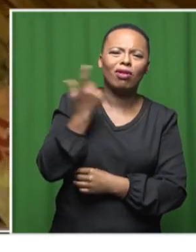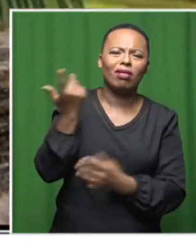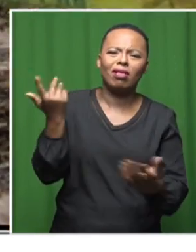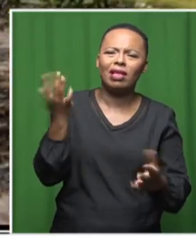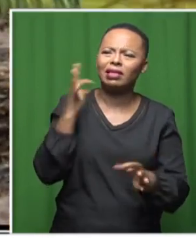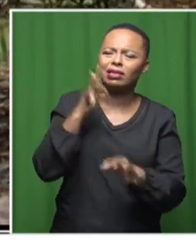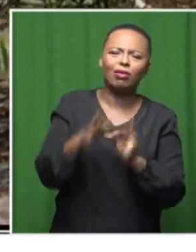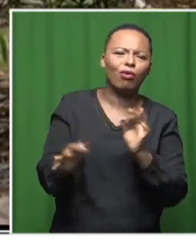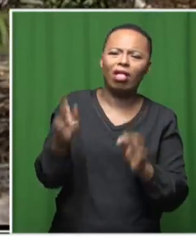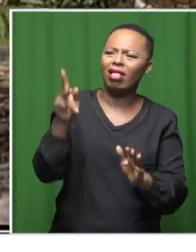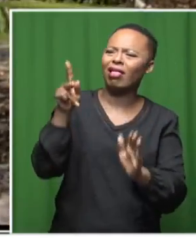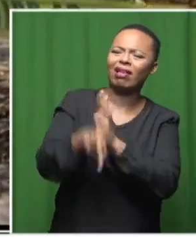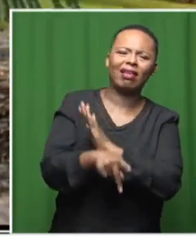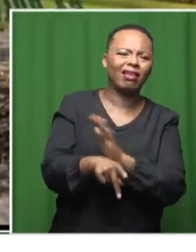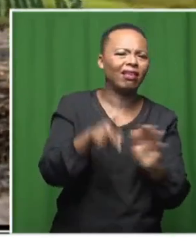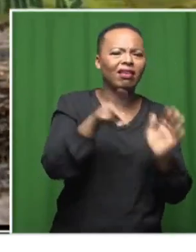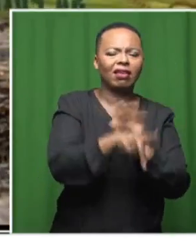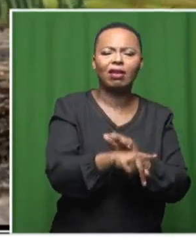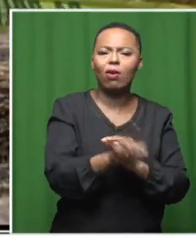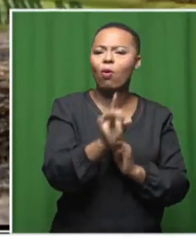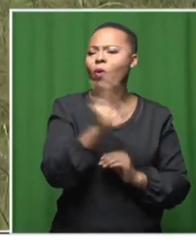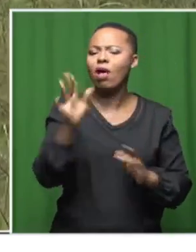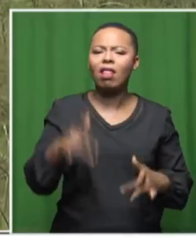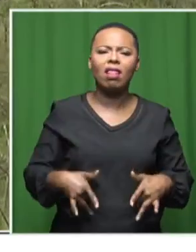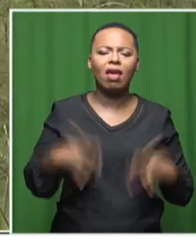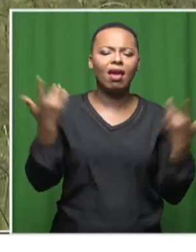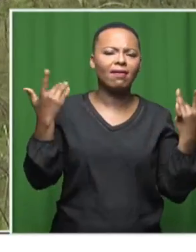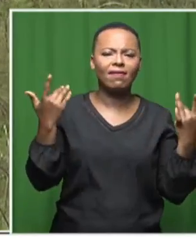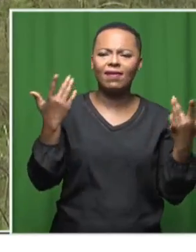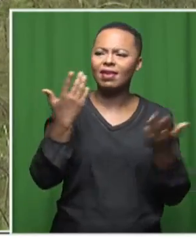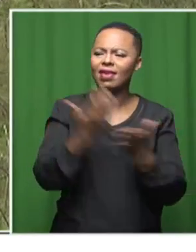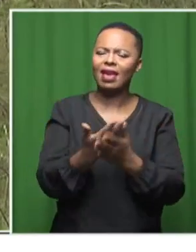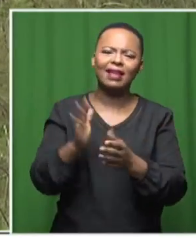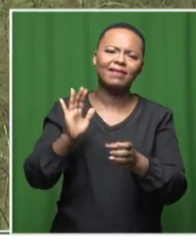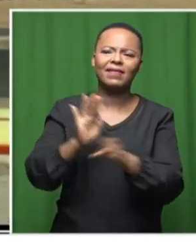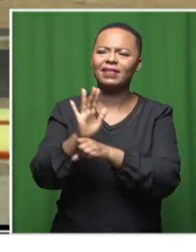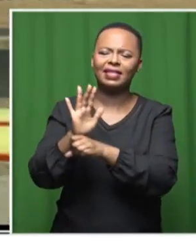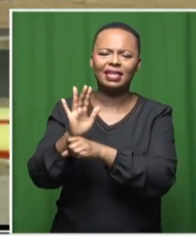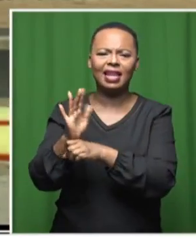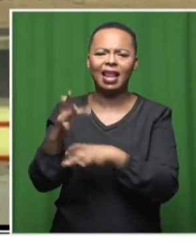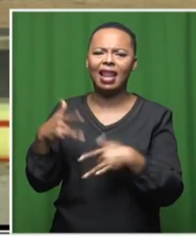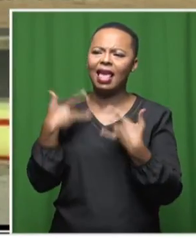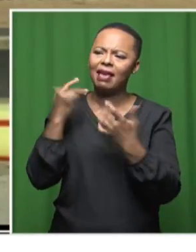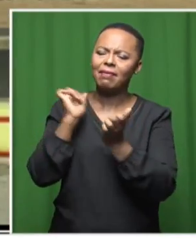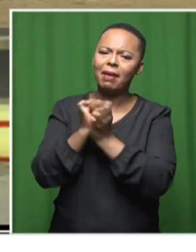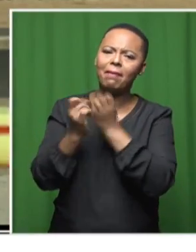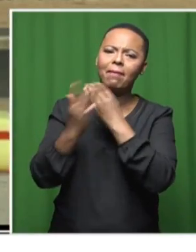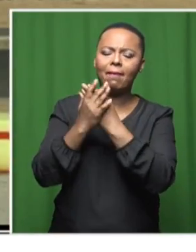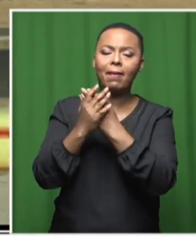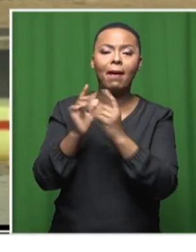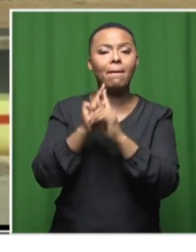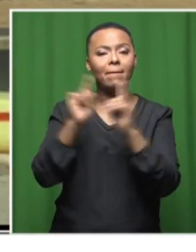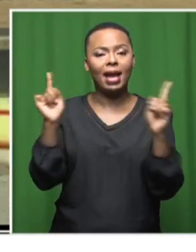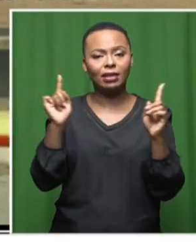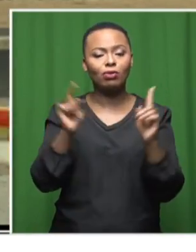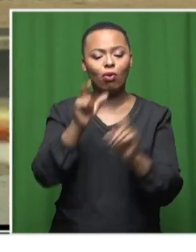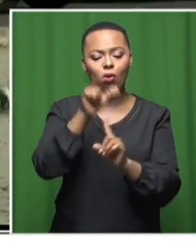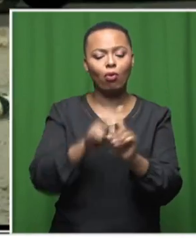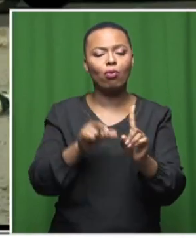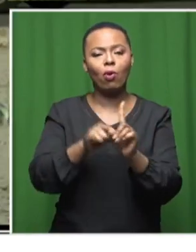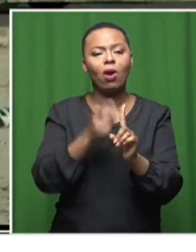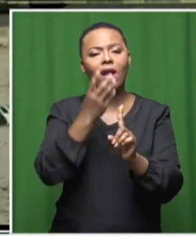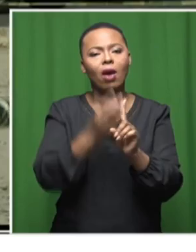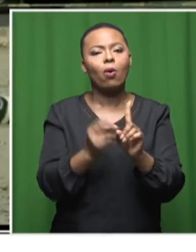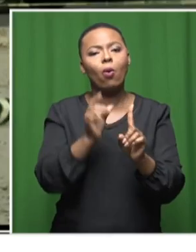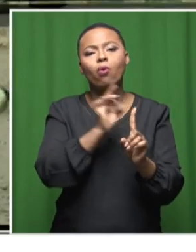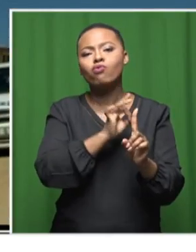one. You only have one life. You can get 15 life sentences, but you only have one life. So you're